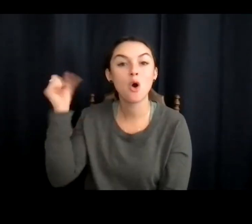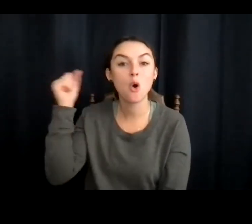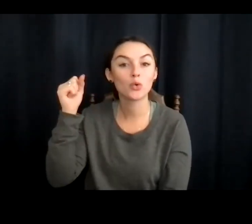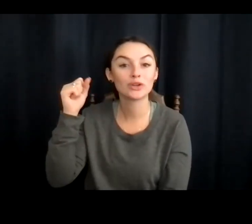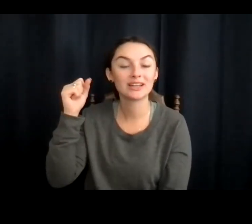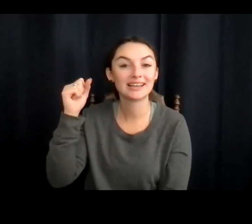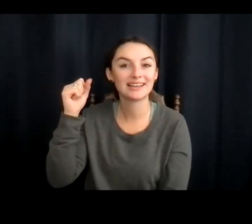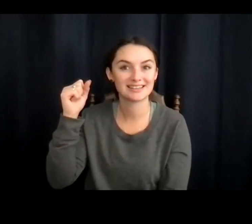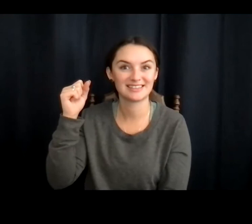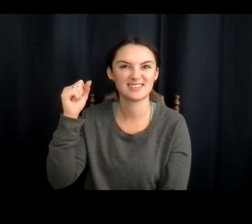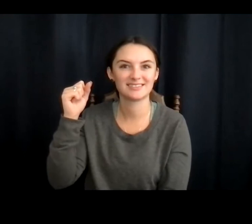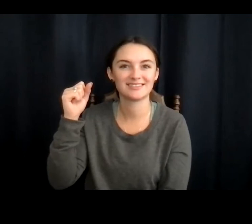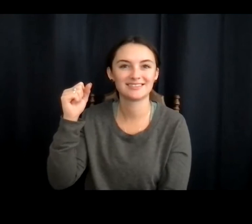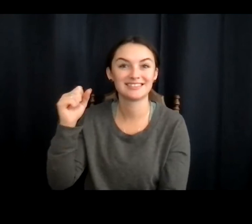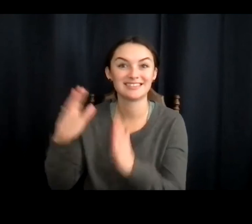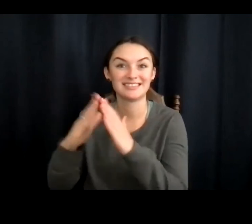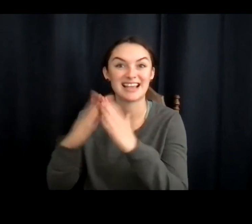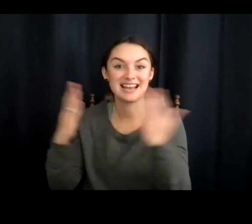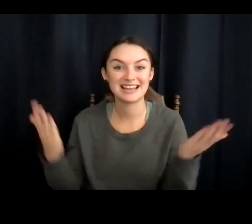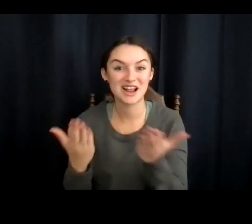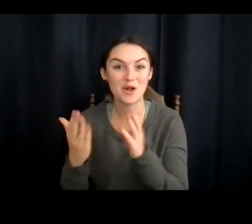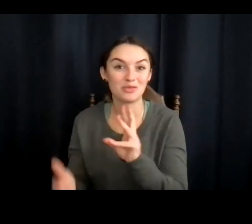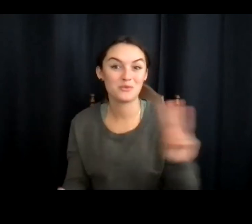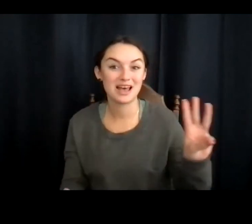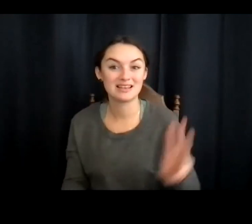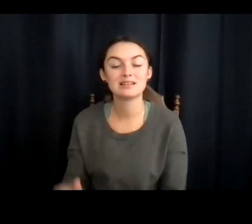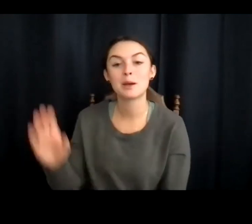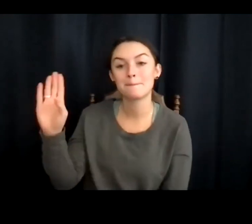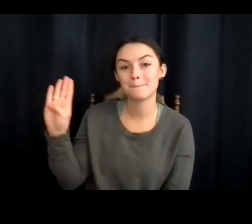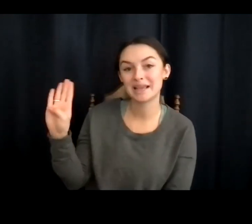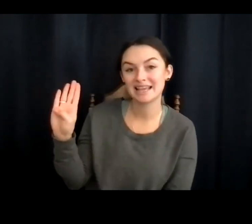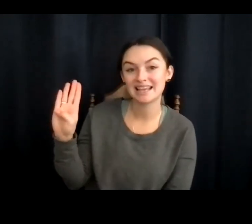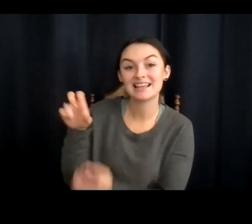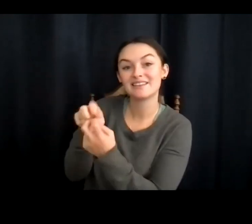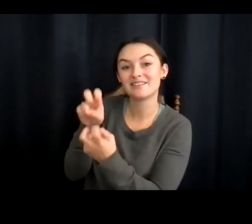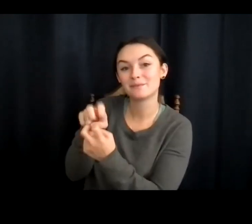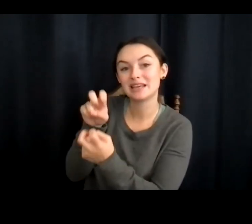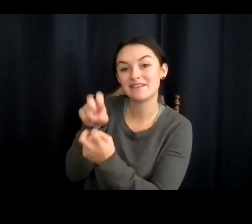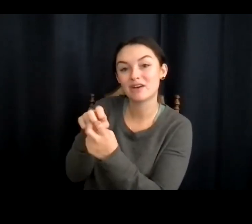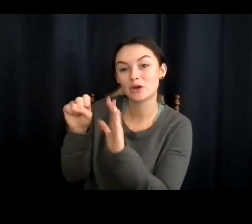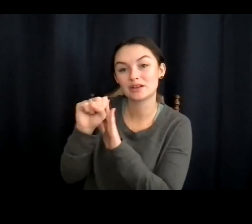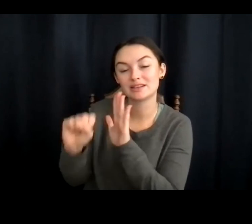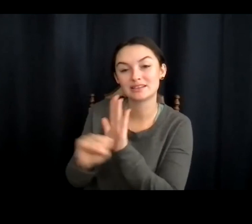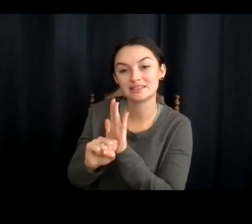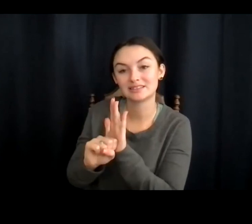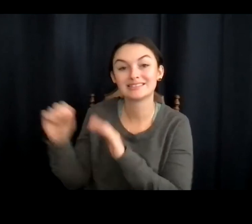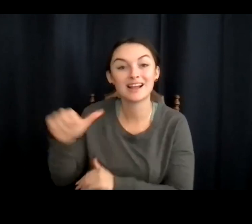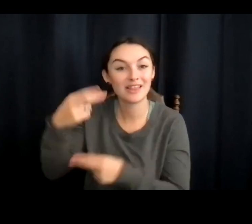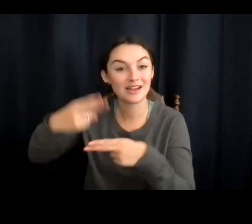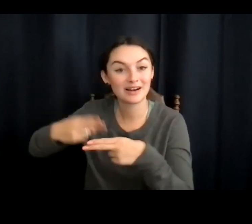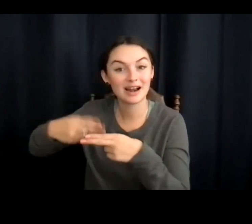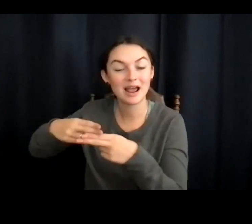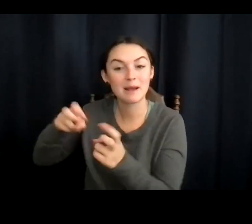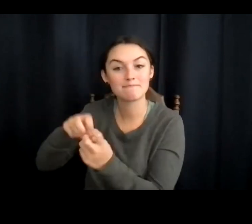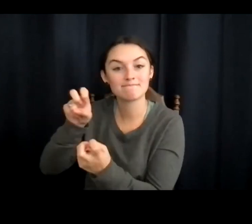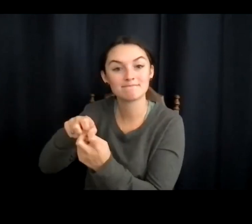side of the Rockies. B is for the Beaver State, Oregon's other name,